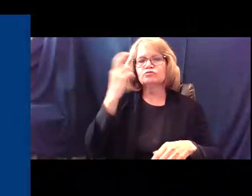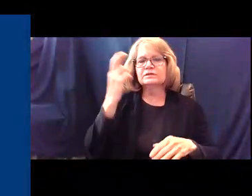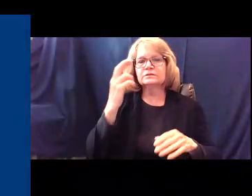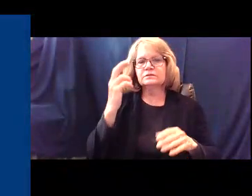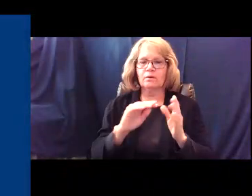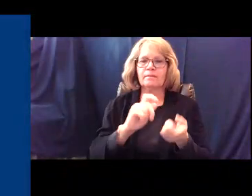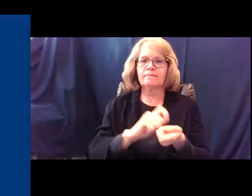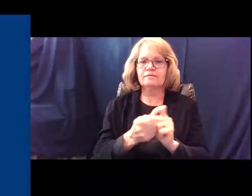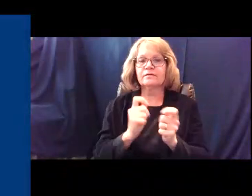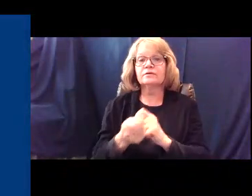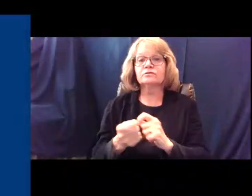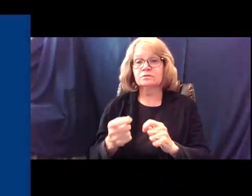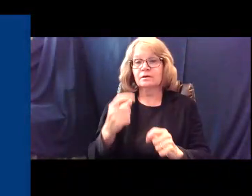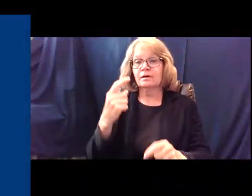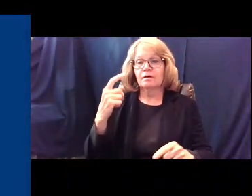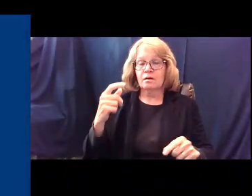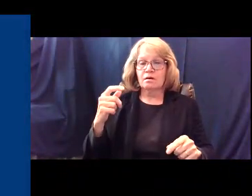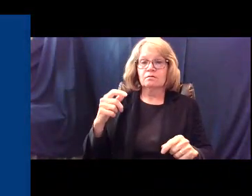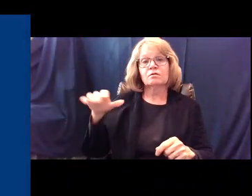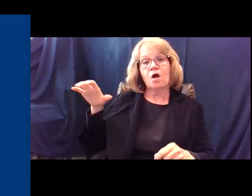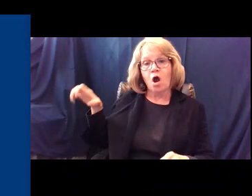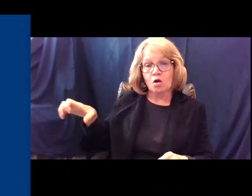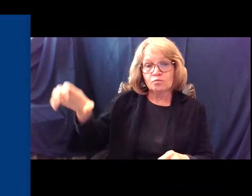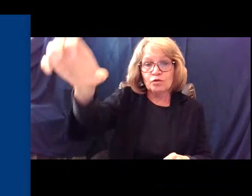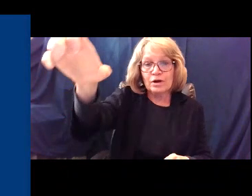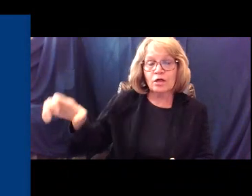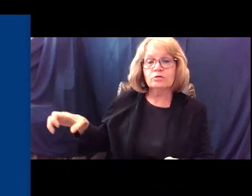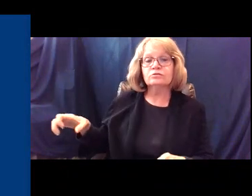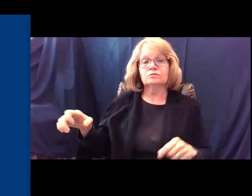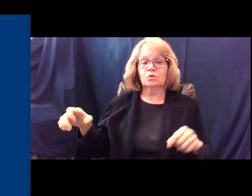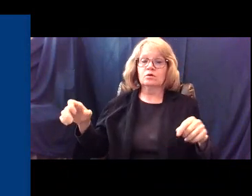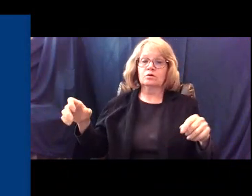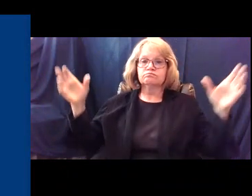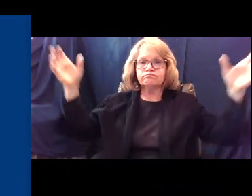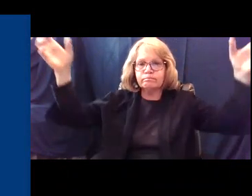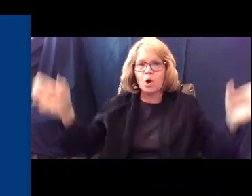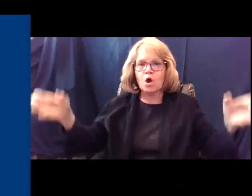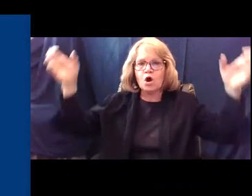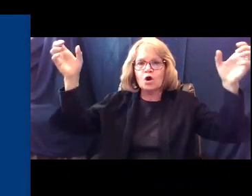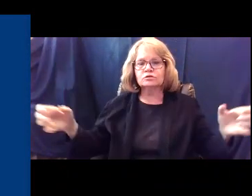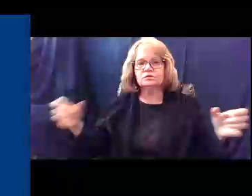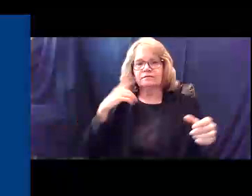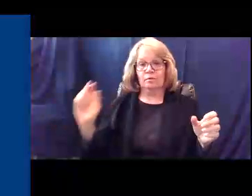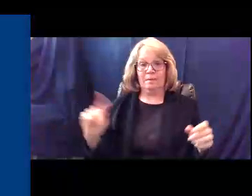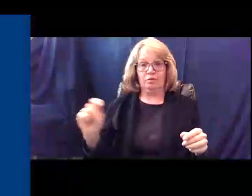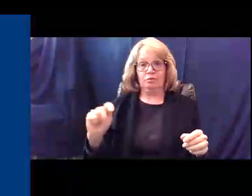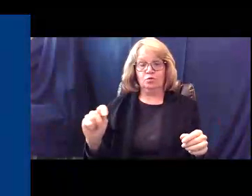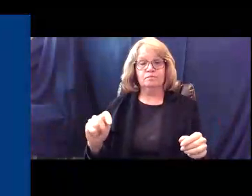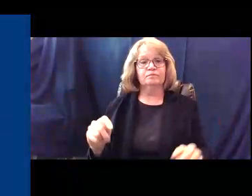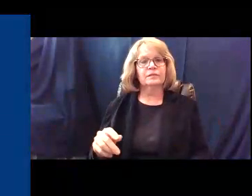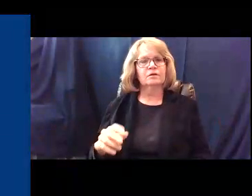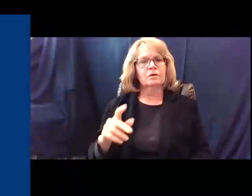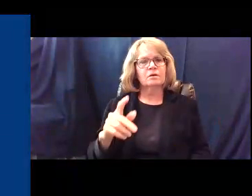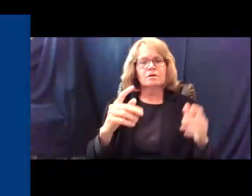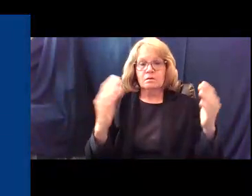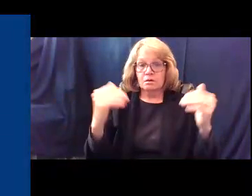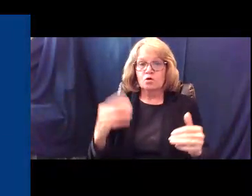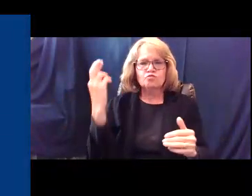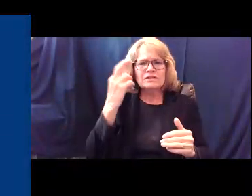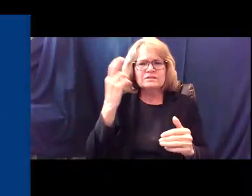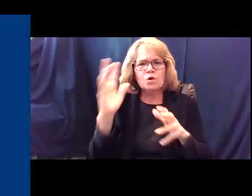modifications, as well as arm rails or grab bars for the bathroom. Can we come up with any reasonable accommodation